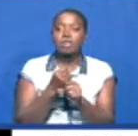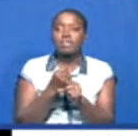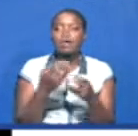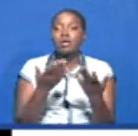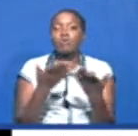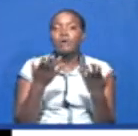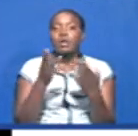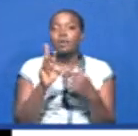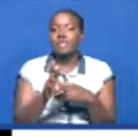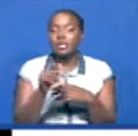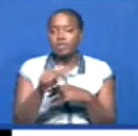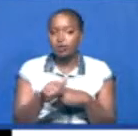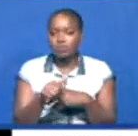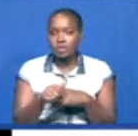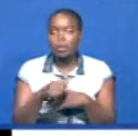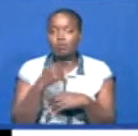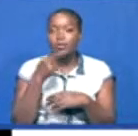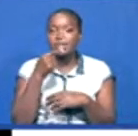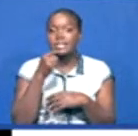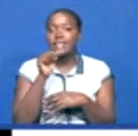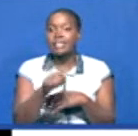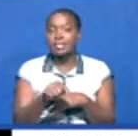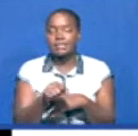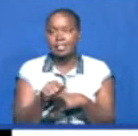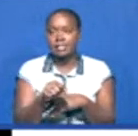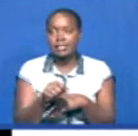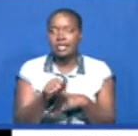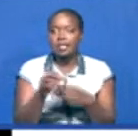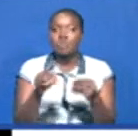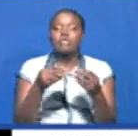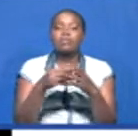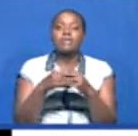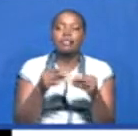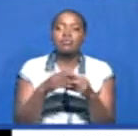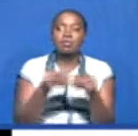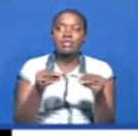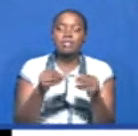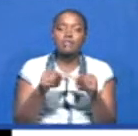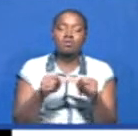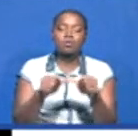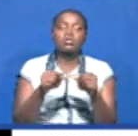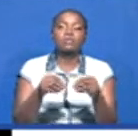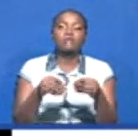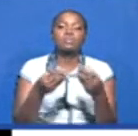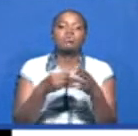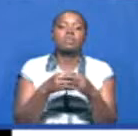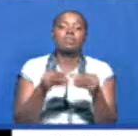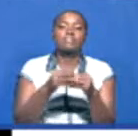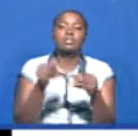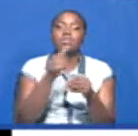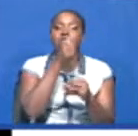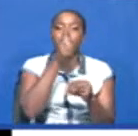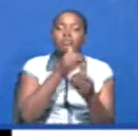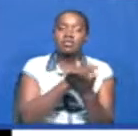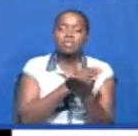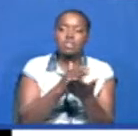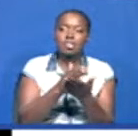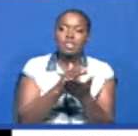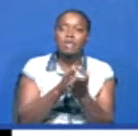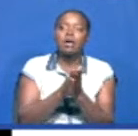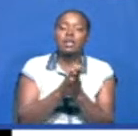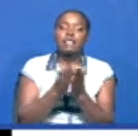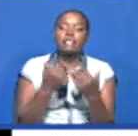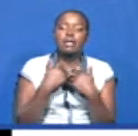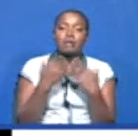today, we can say yes, we have given comfort, and we will continue to give comfort to the private sector and to other players